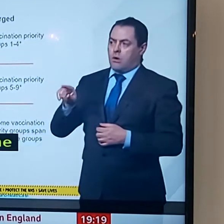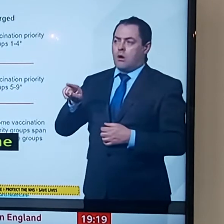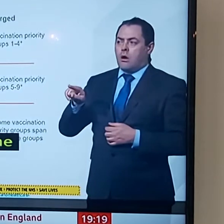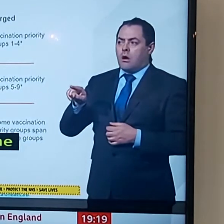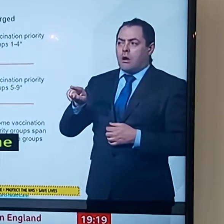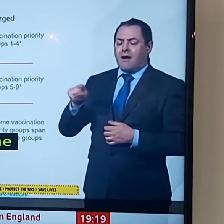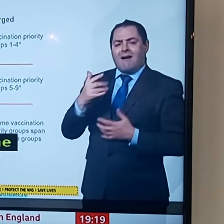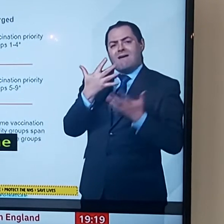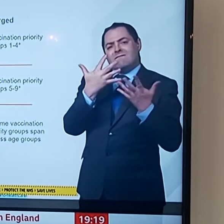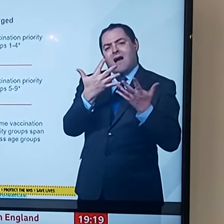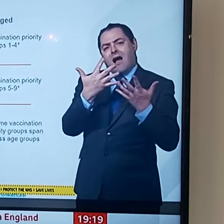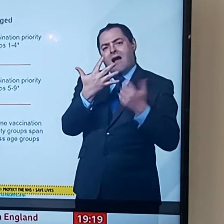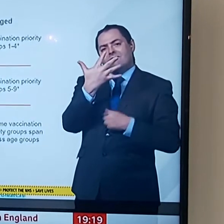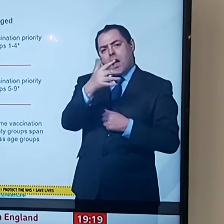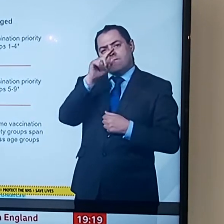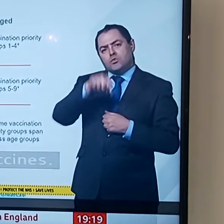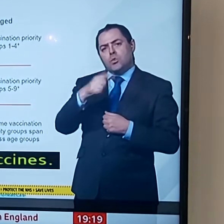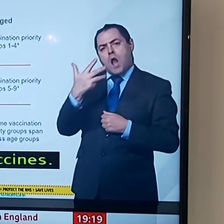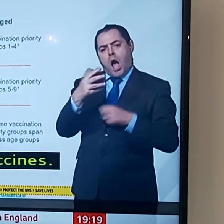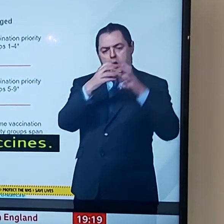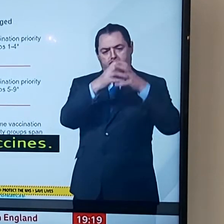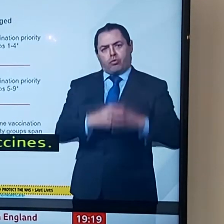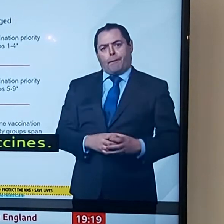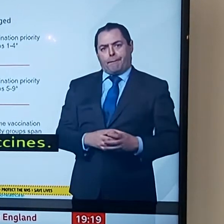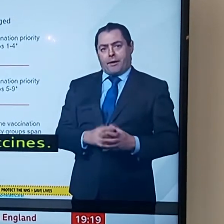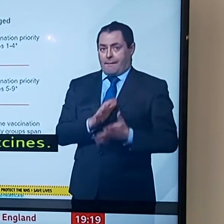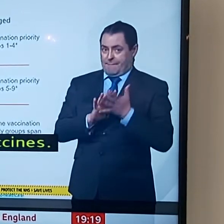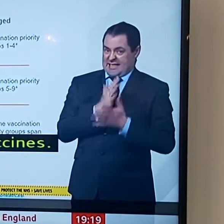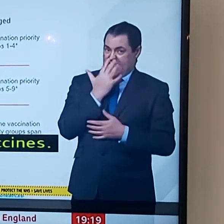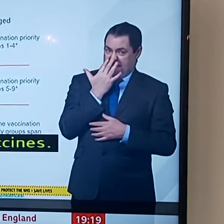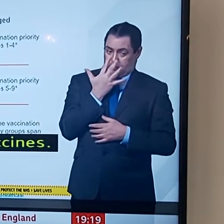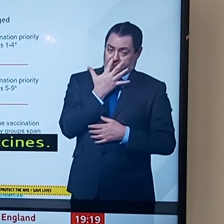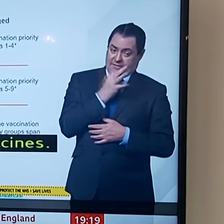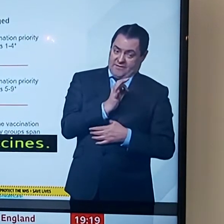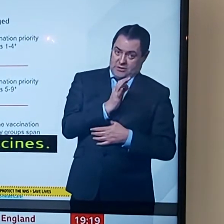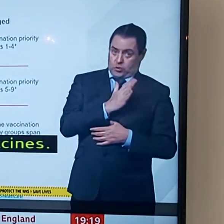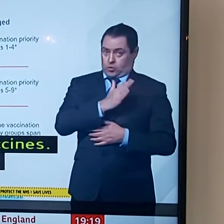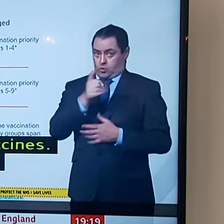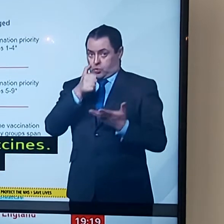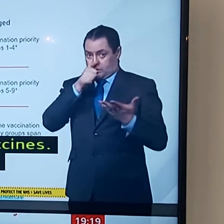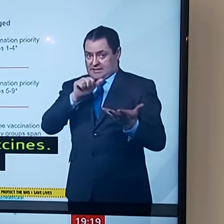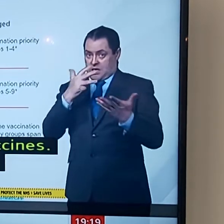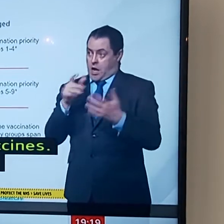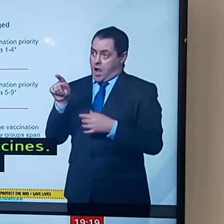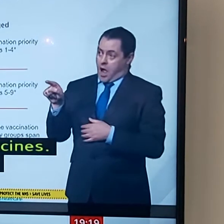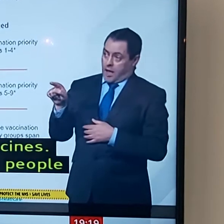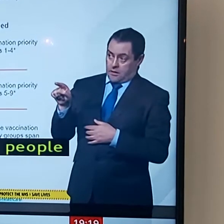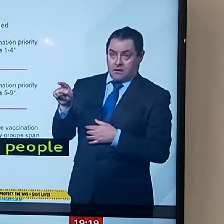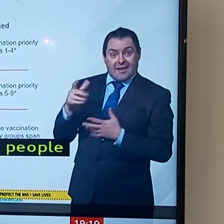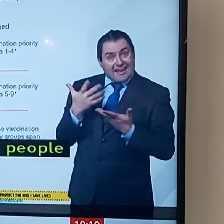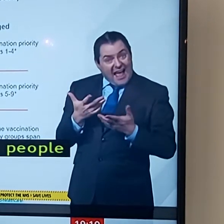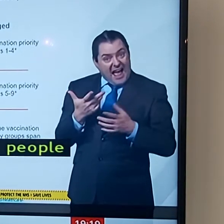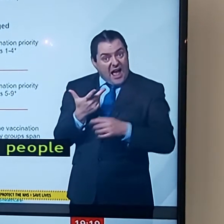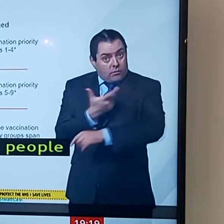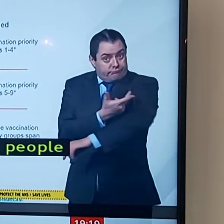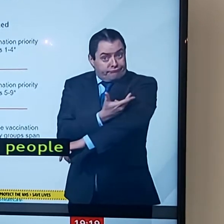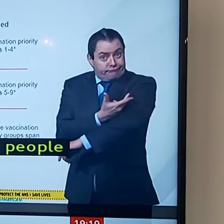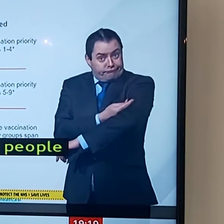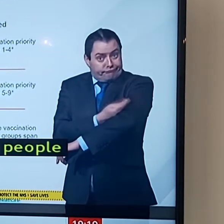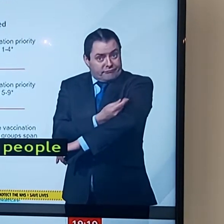in groups ages 50 to 69, already going very rapidly through those over the age of